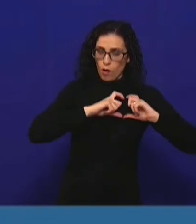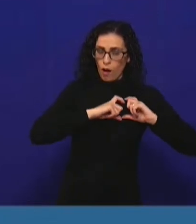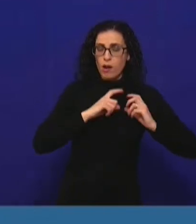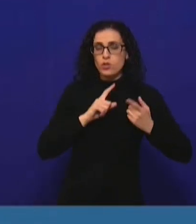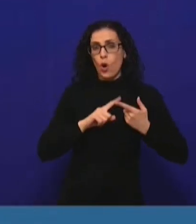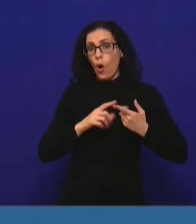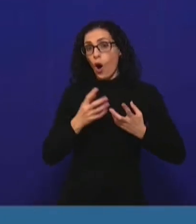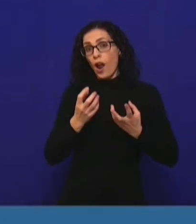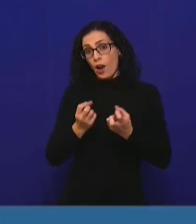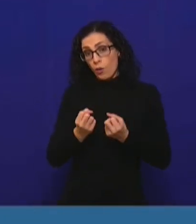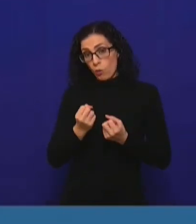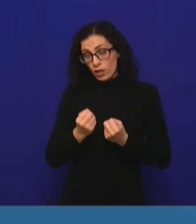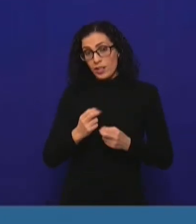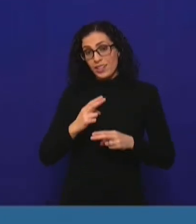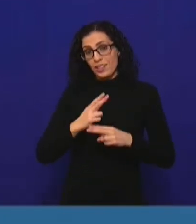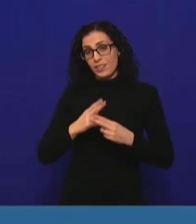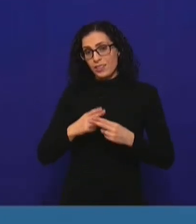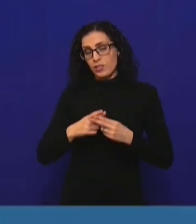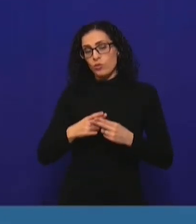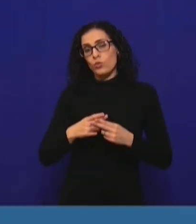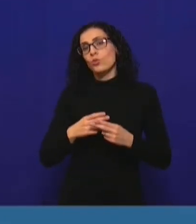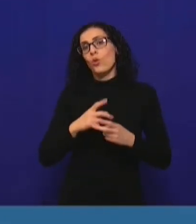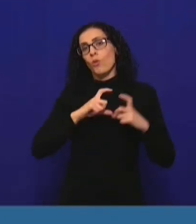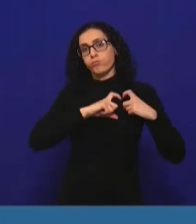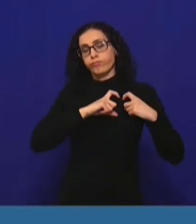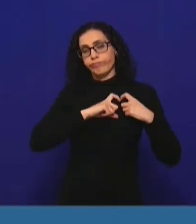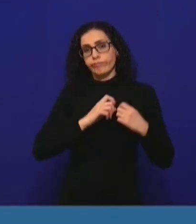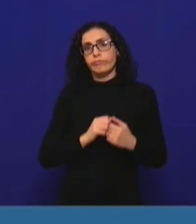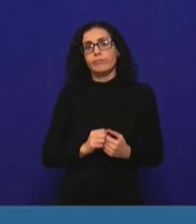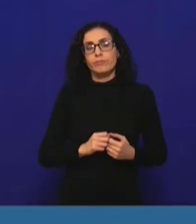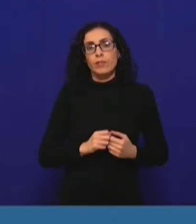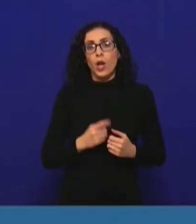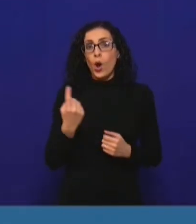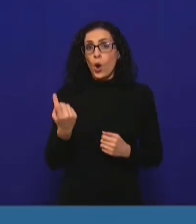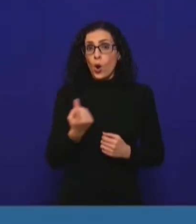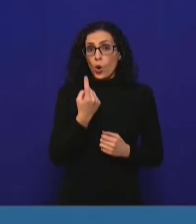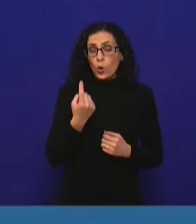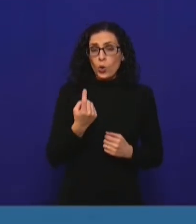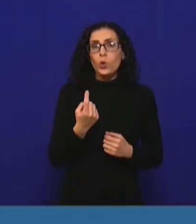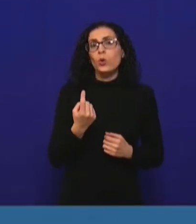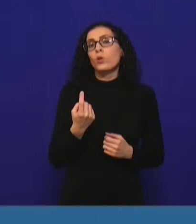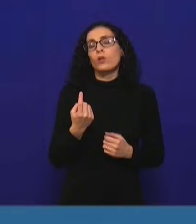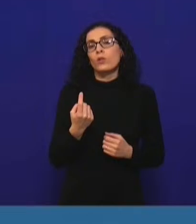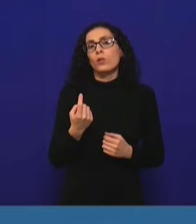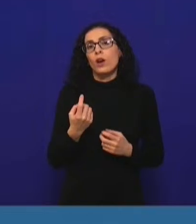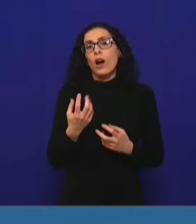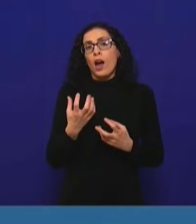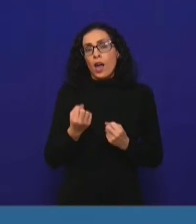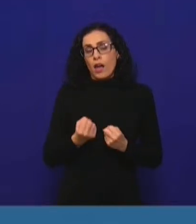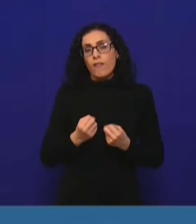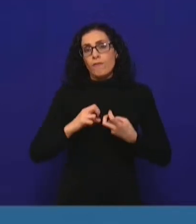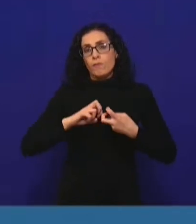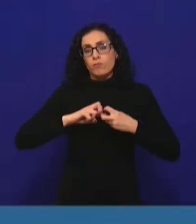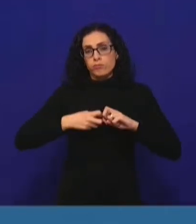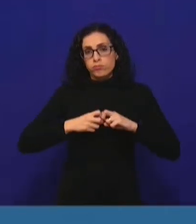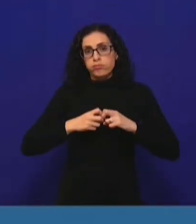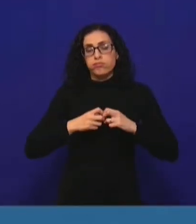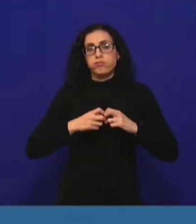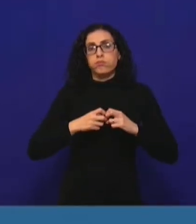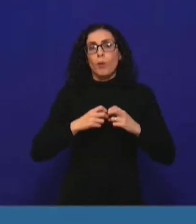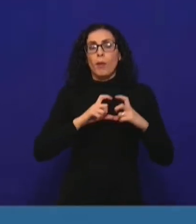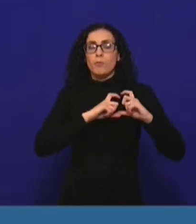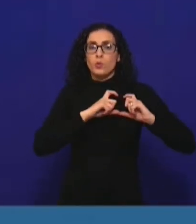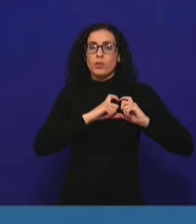operations, patients suffering or have suffered from cardiac disease having undergone a cardiac intervention or cardiac surgical procedure in the last